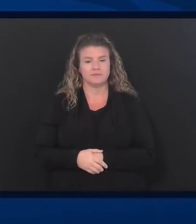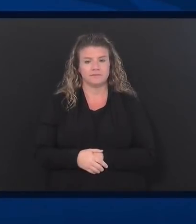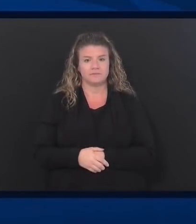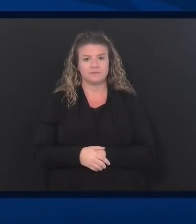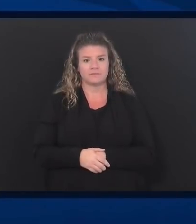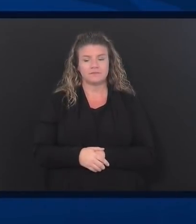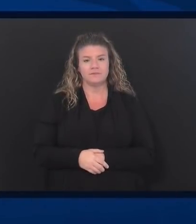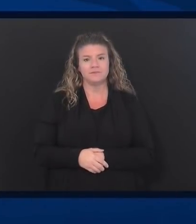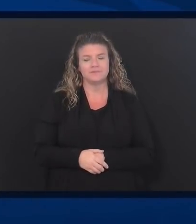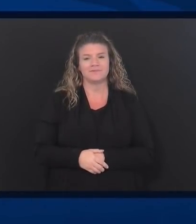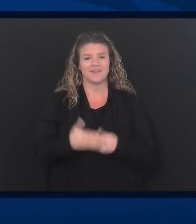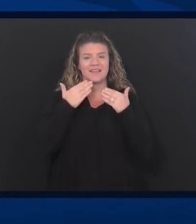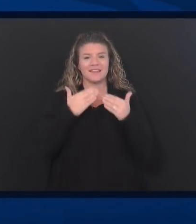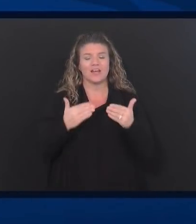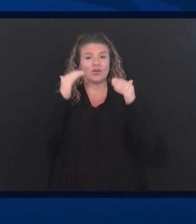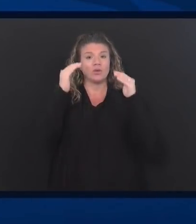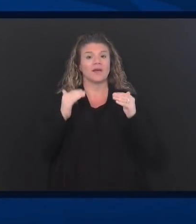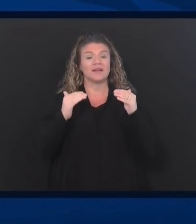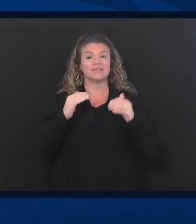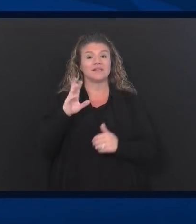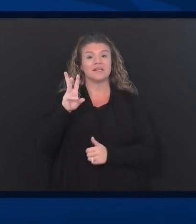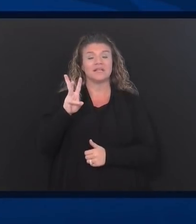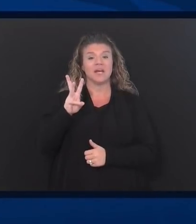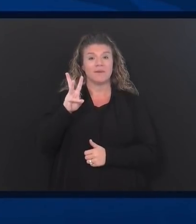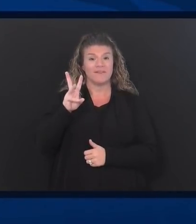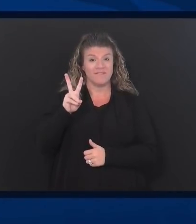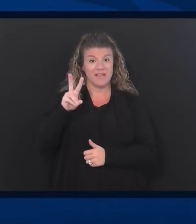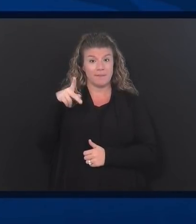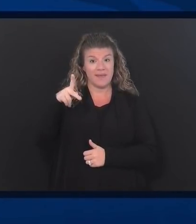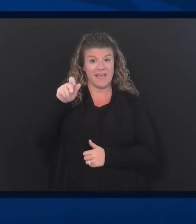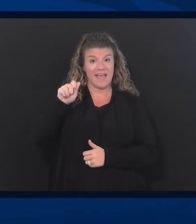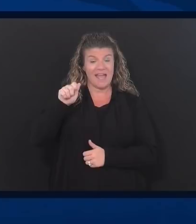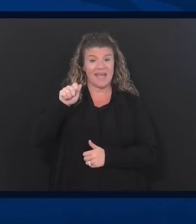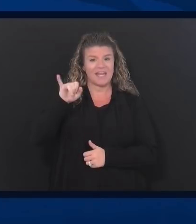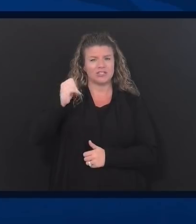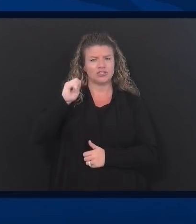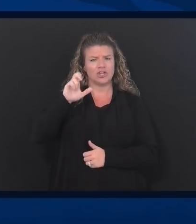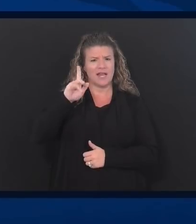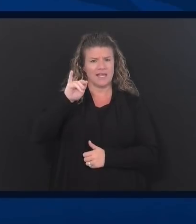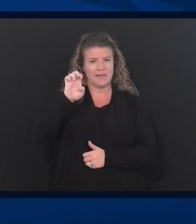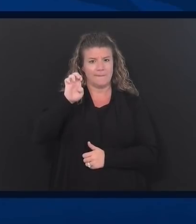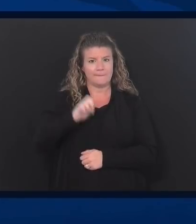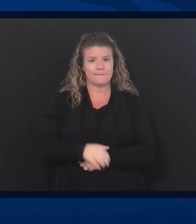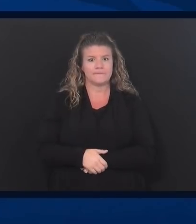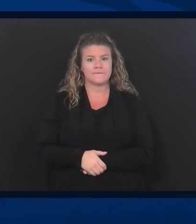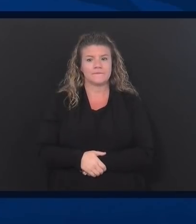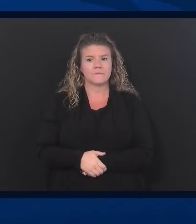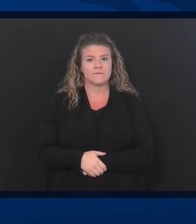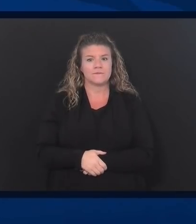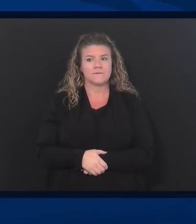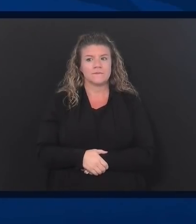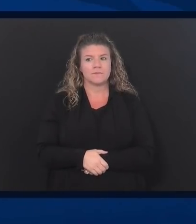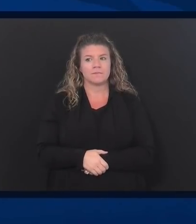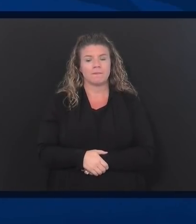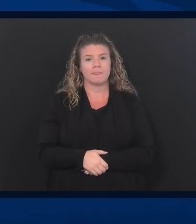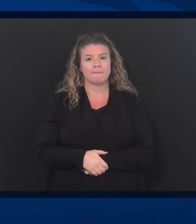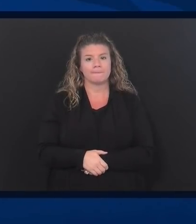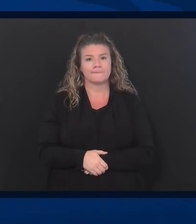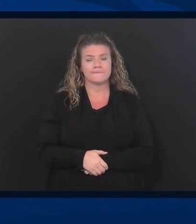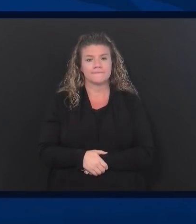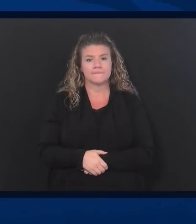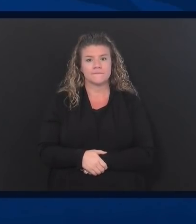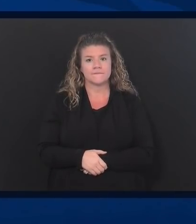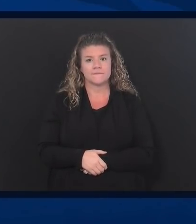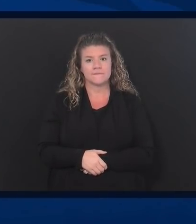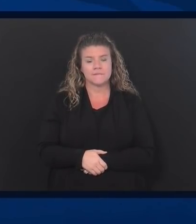Okay, thank you, Charles. Up next, we'll go to WVVA, and I believe Jackie is with us. Yeah, Jackie Swigert,